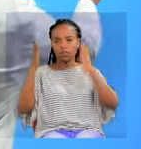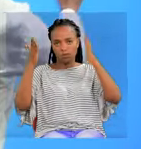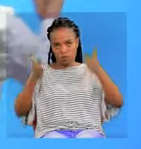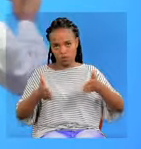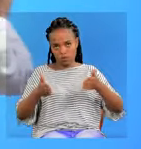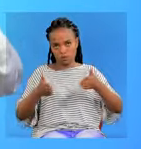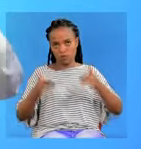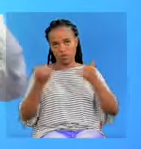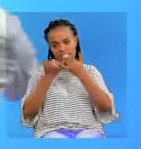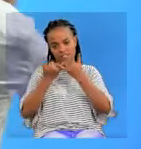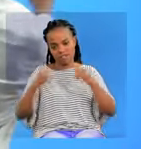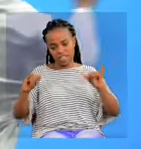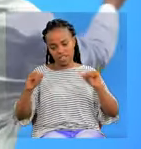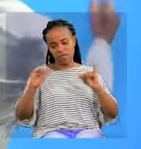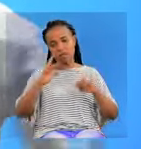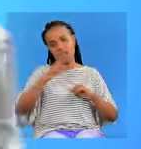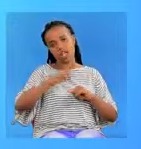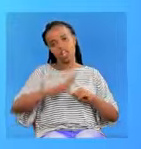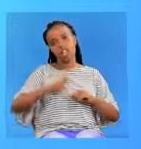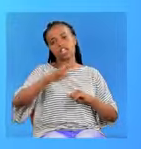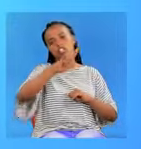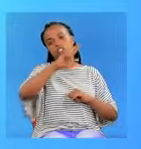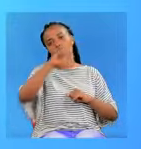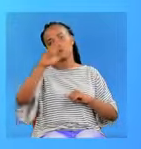in absolute value divided by